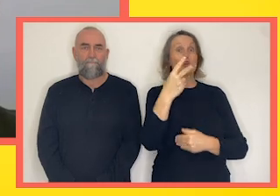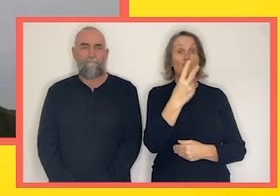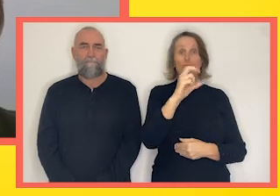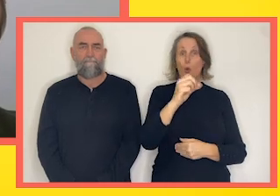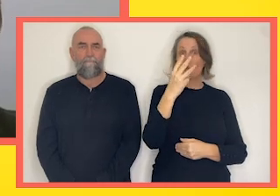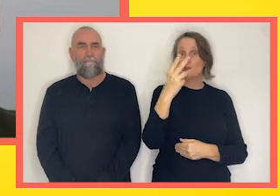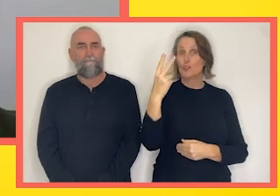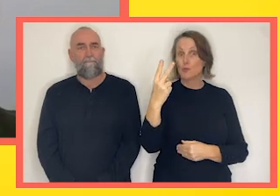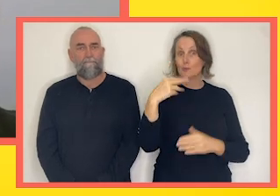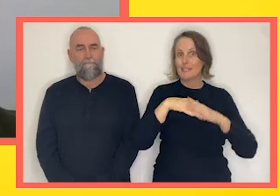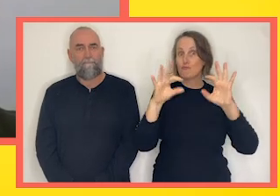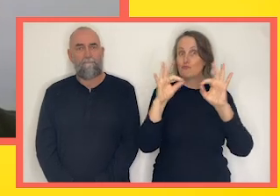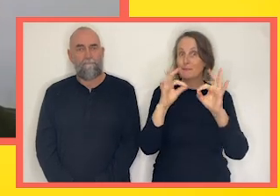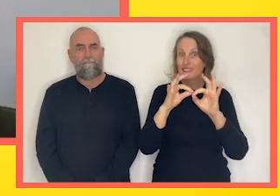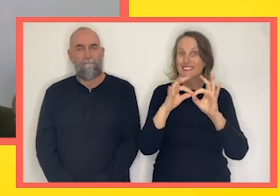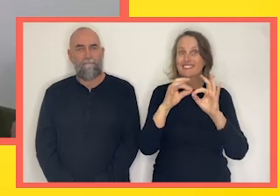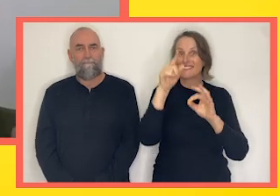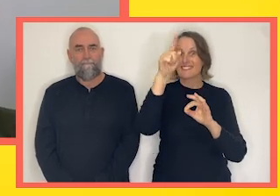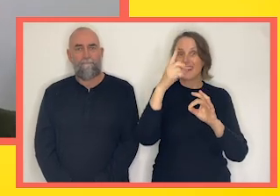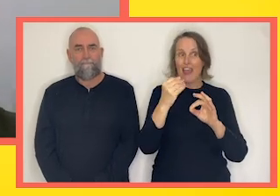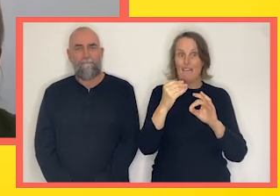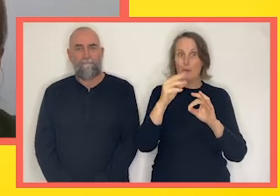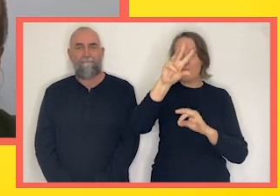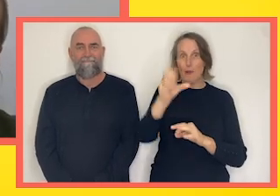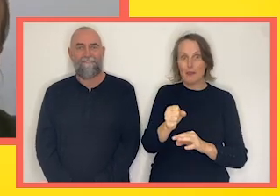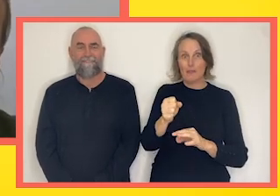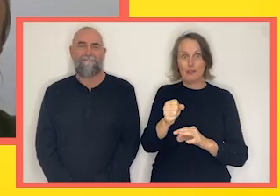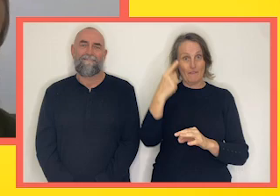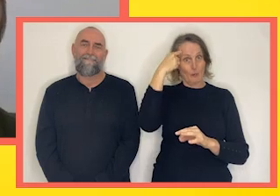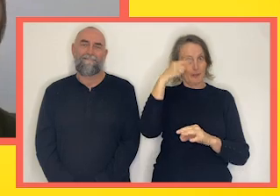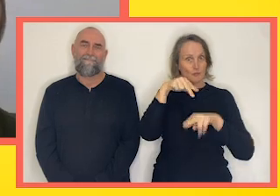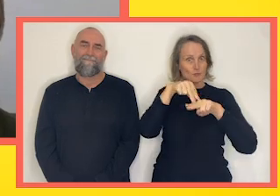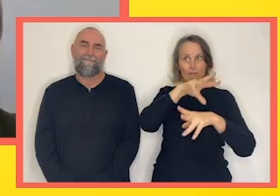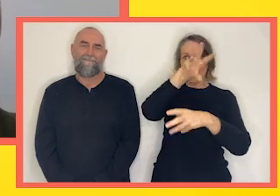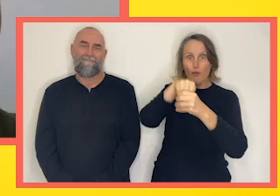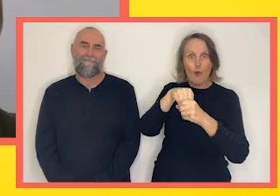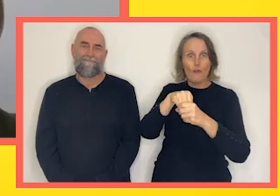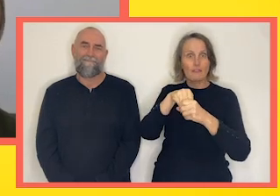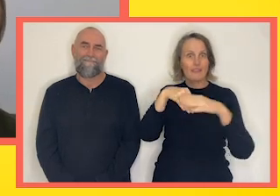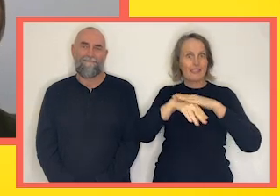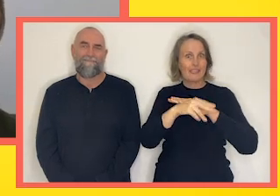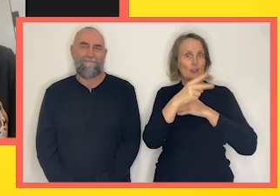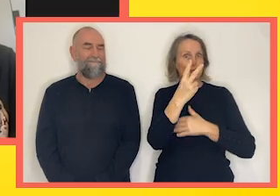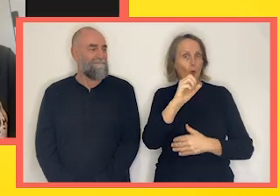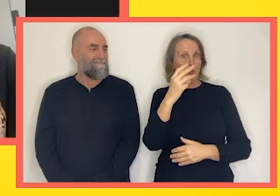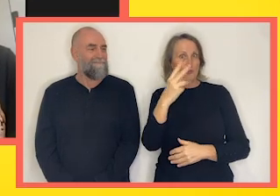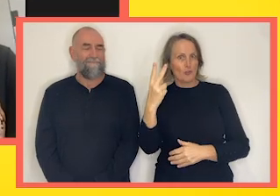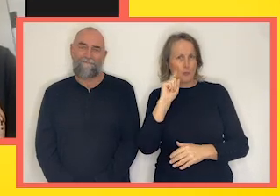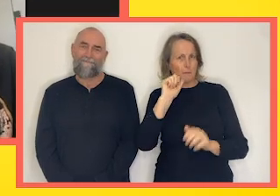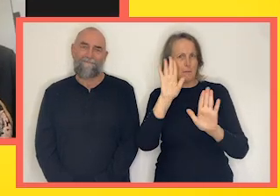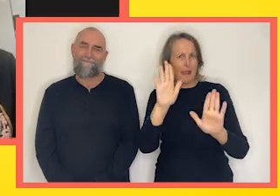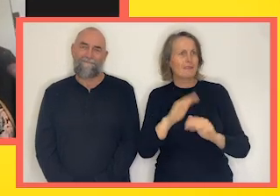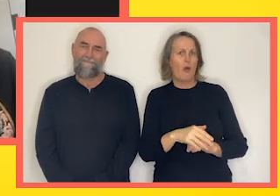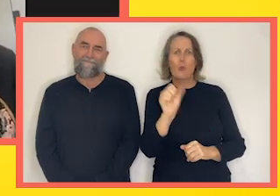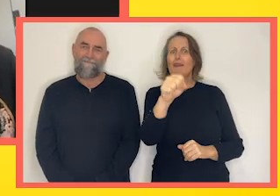Games hosted in Brisbane, home country, having surfing included? I just think would be amazing. I think everyone would